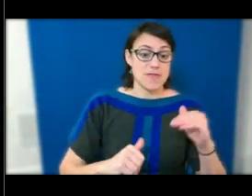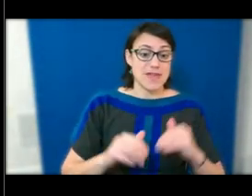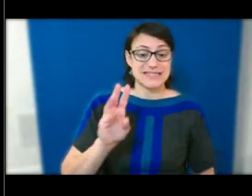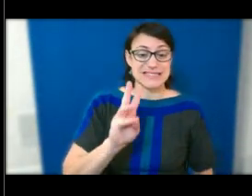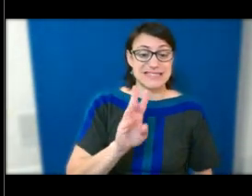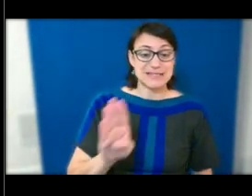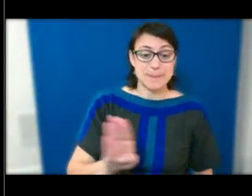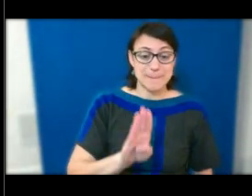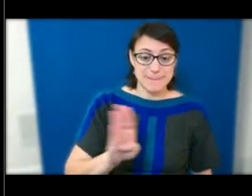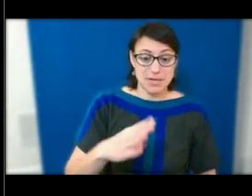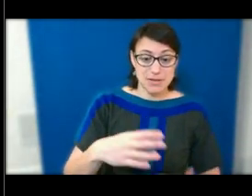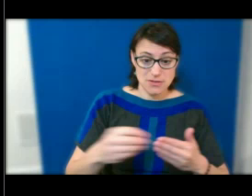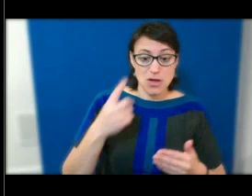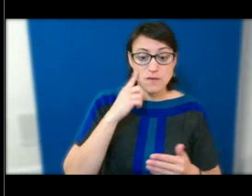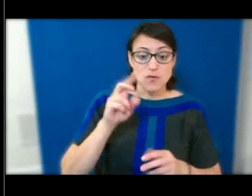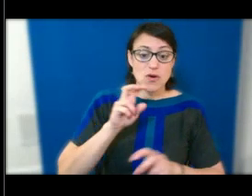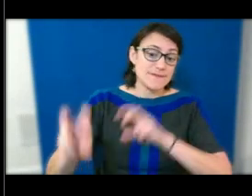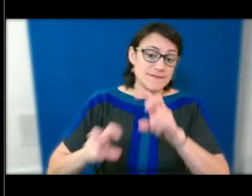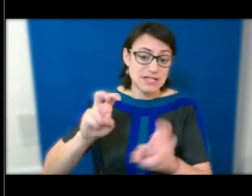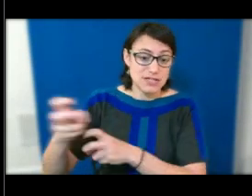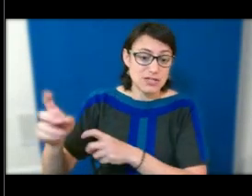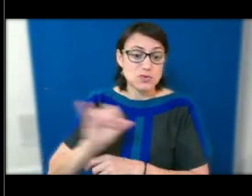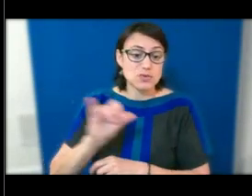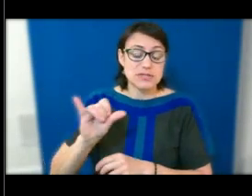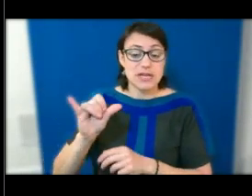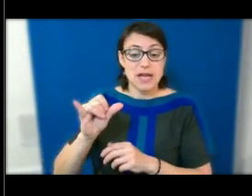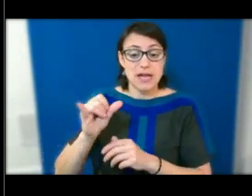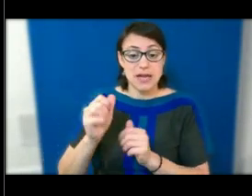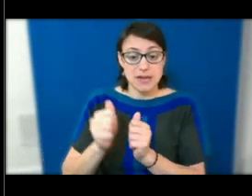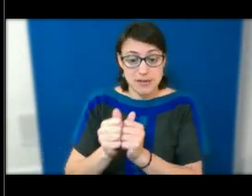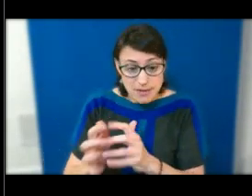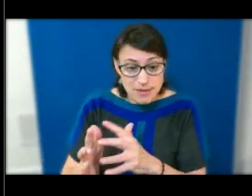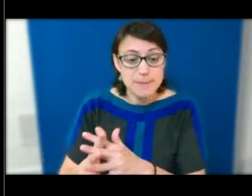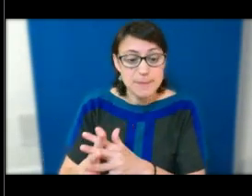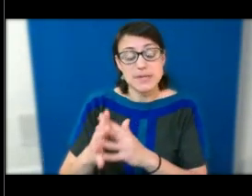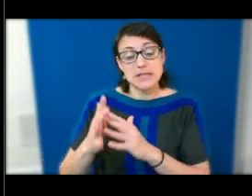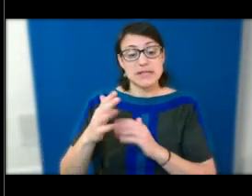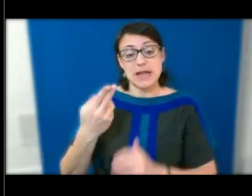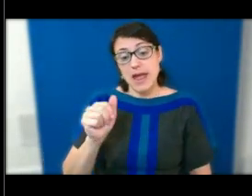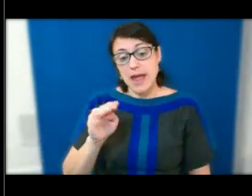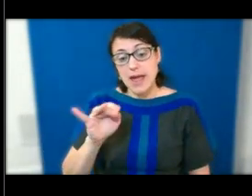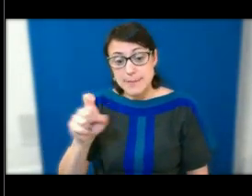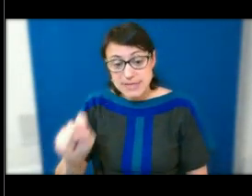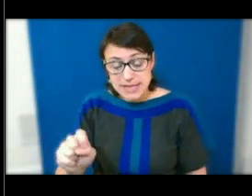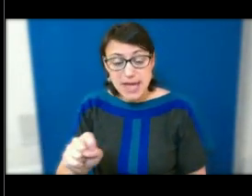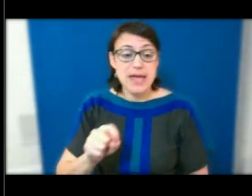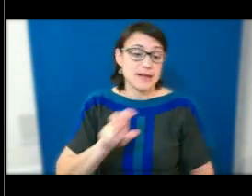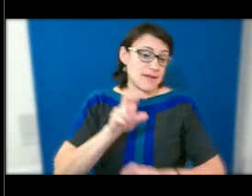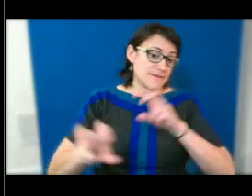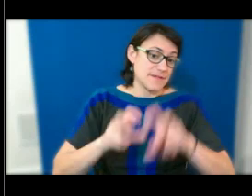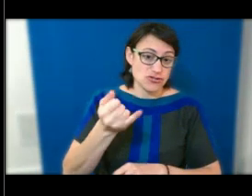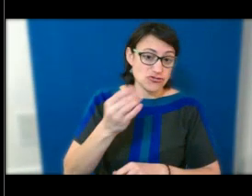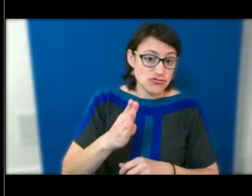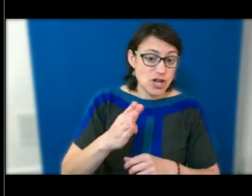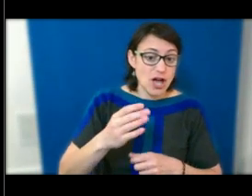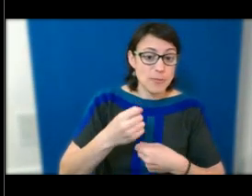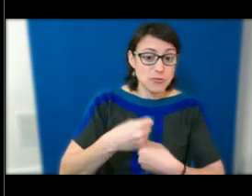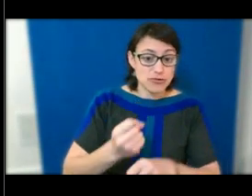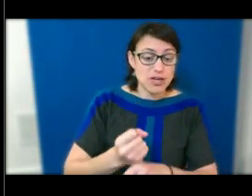habitat, improving our climate data and services, investing in job creation, and of course, preventing and removing marine